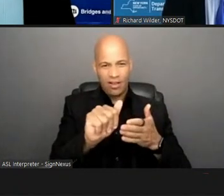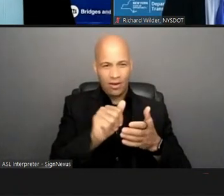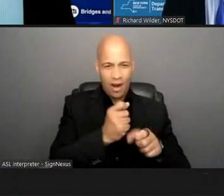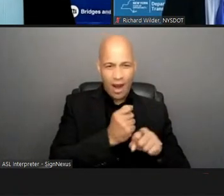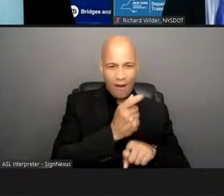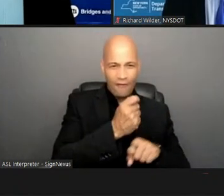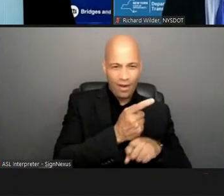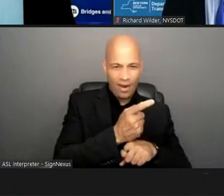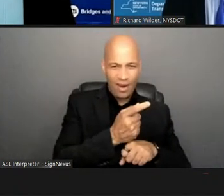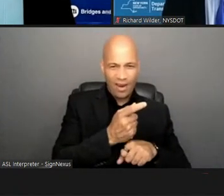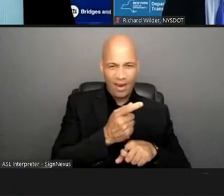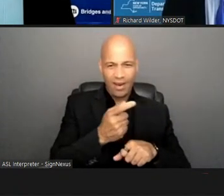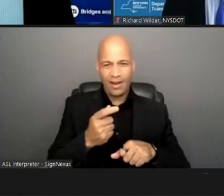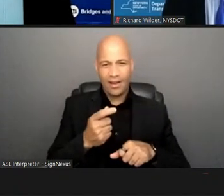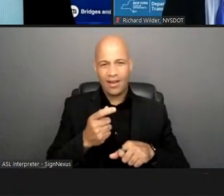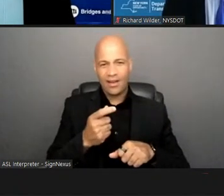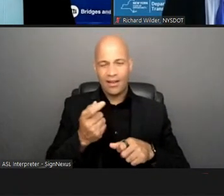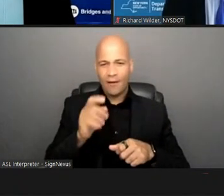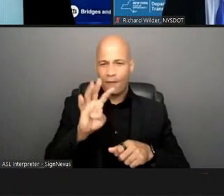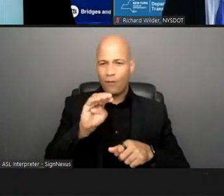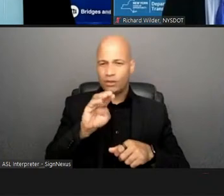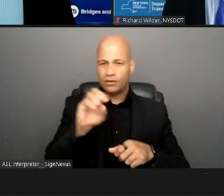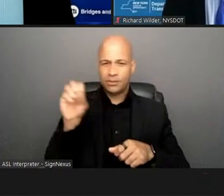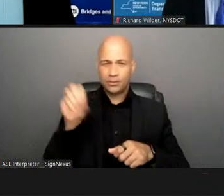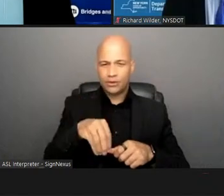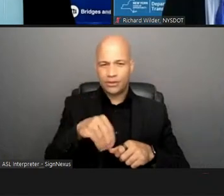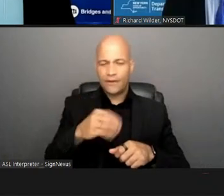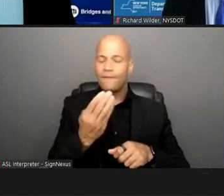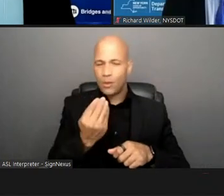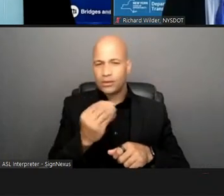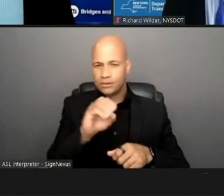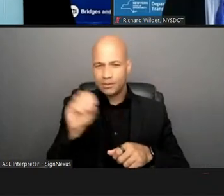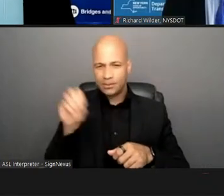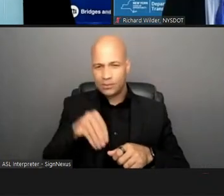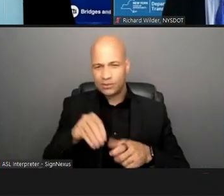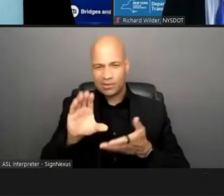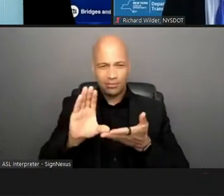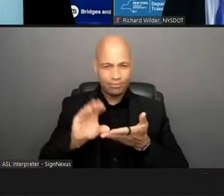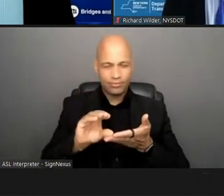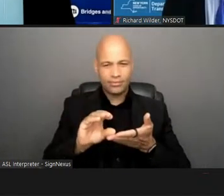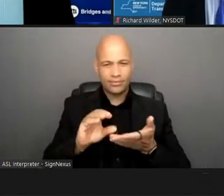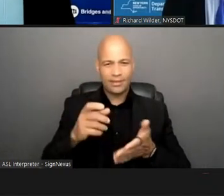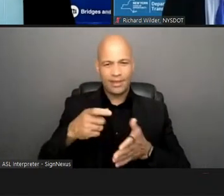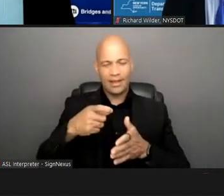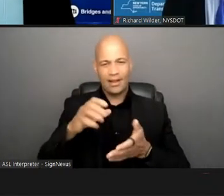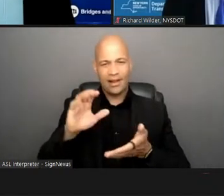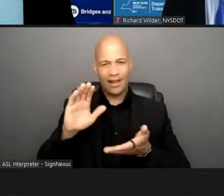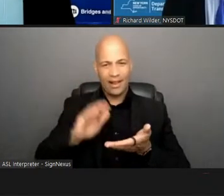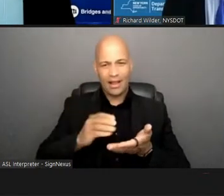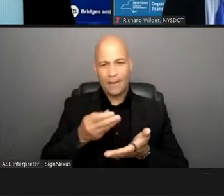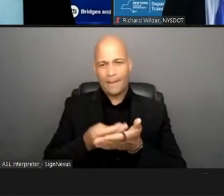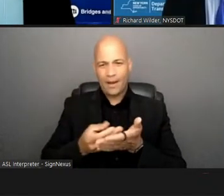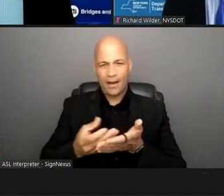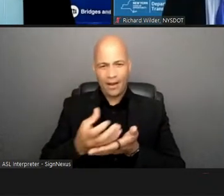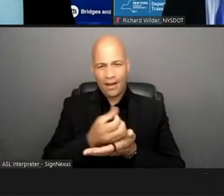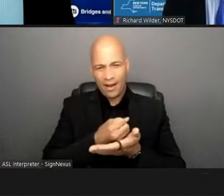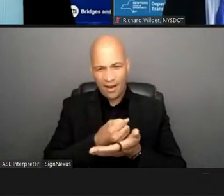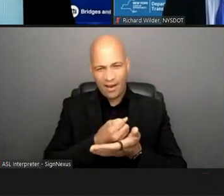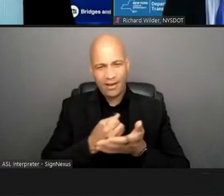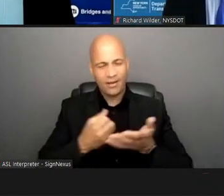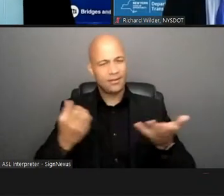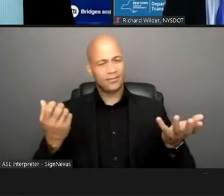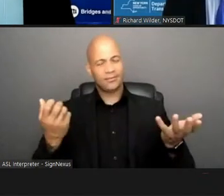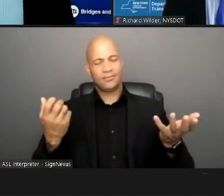income by 14 that's right this board is considering imposing the equivalent of a 14 income tax